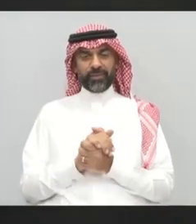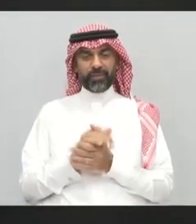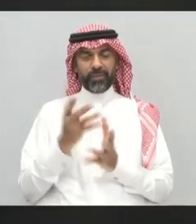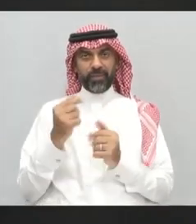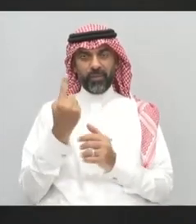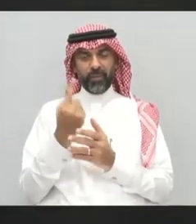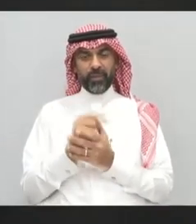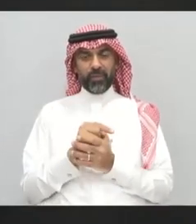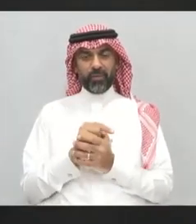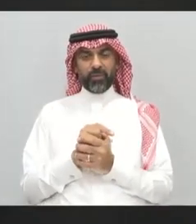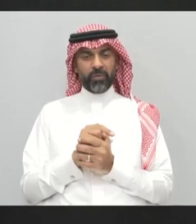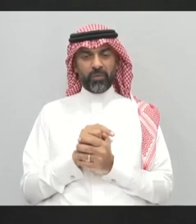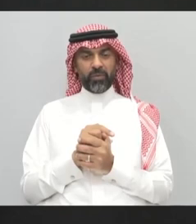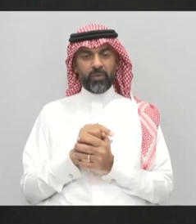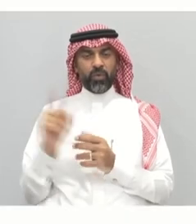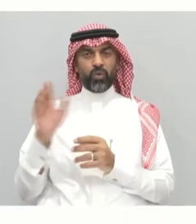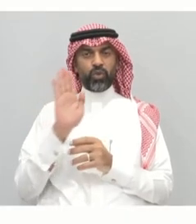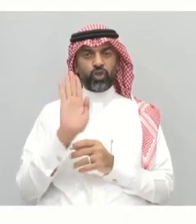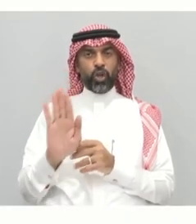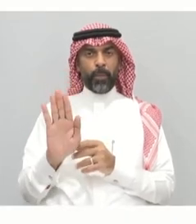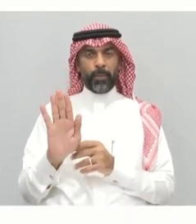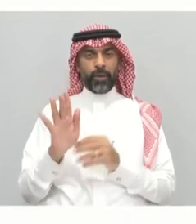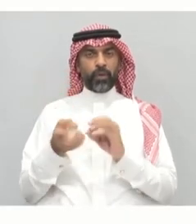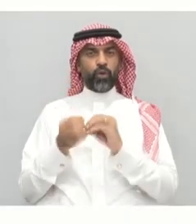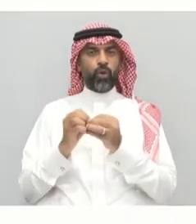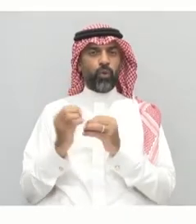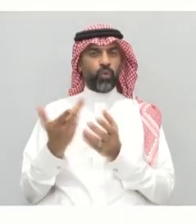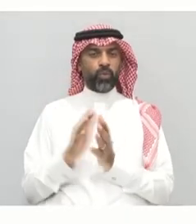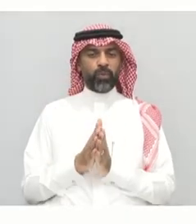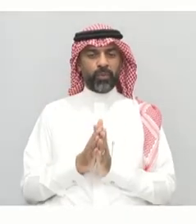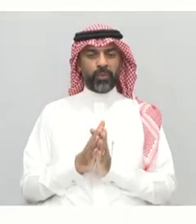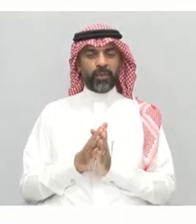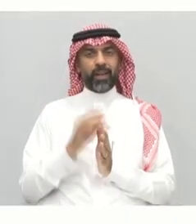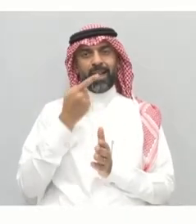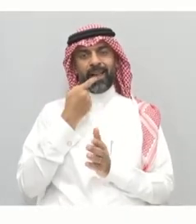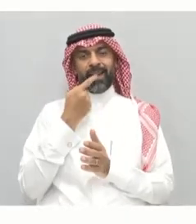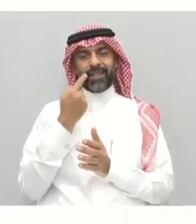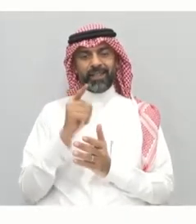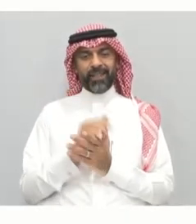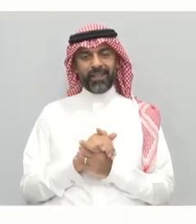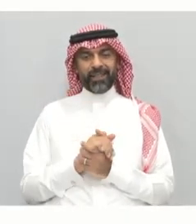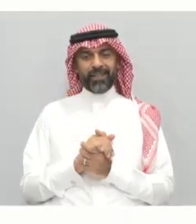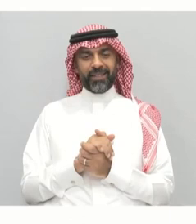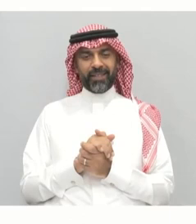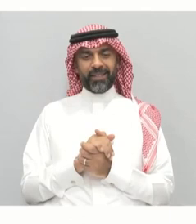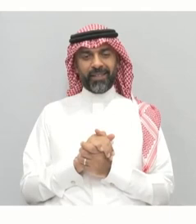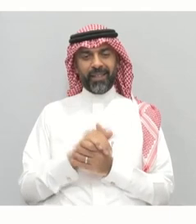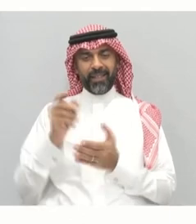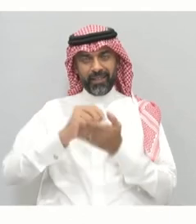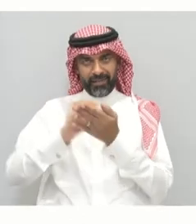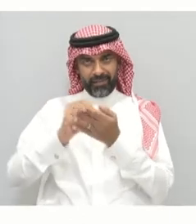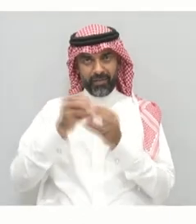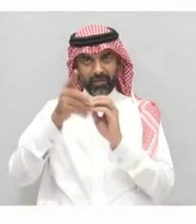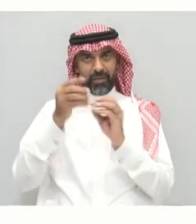one, stop. What color are you going to use? Red, excellent. Where? Here, up. And the